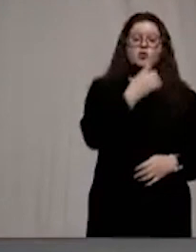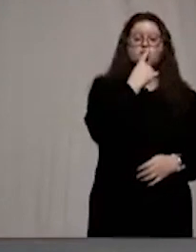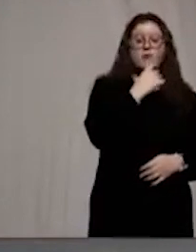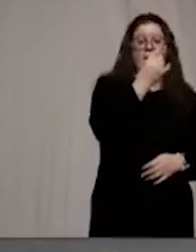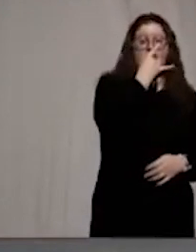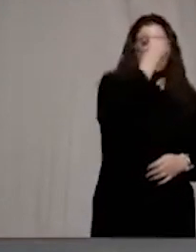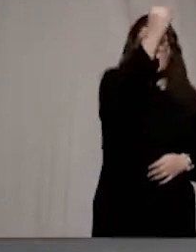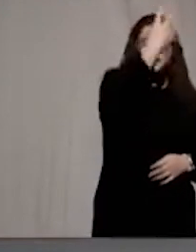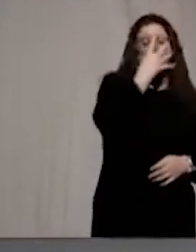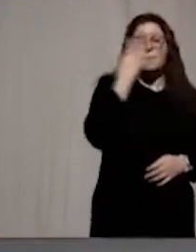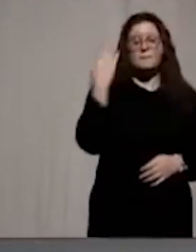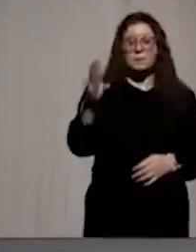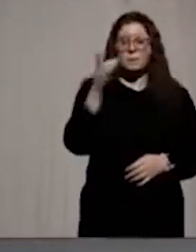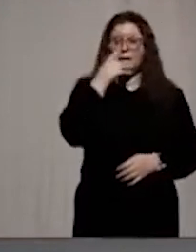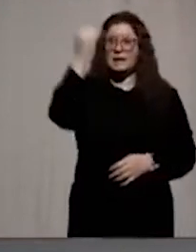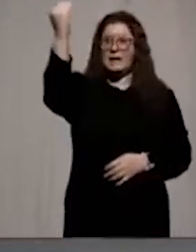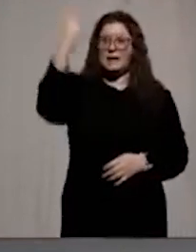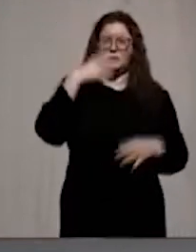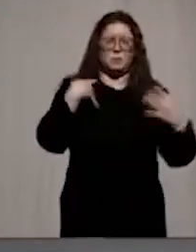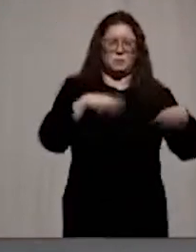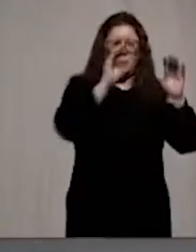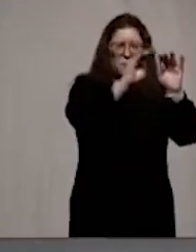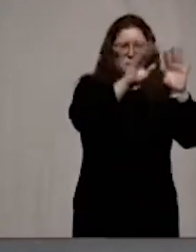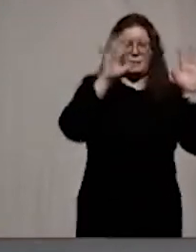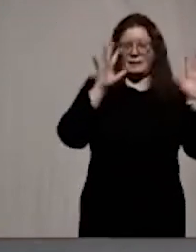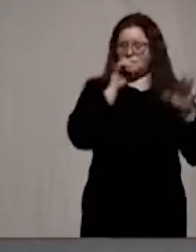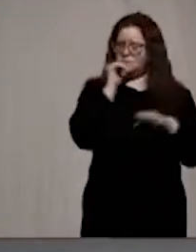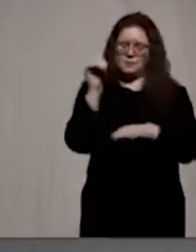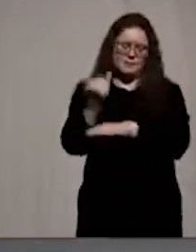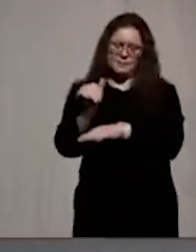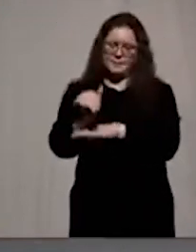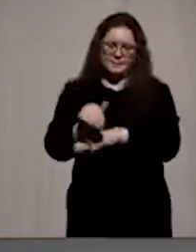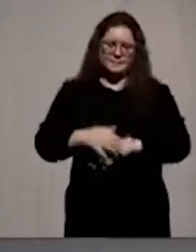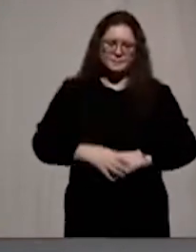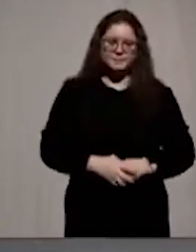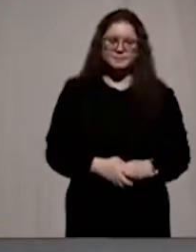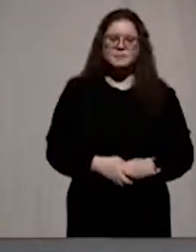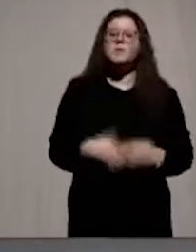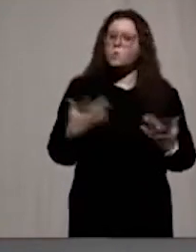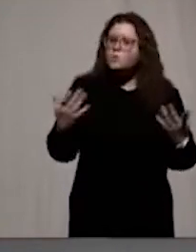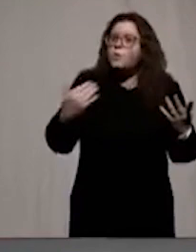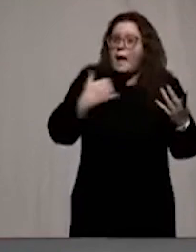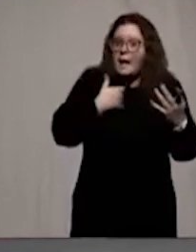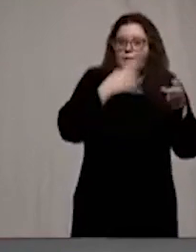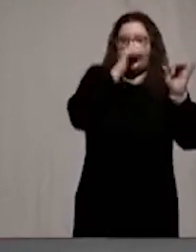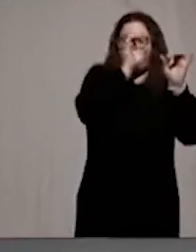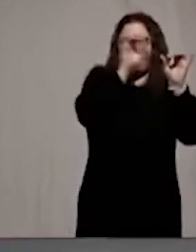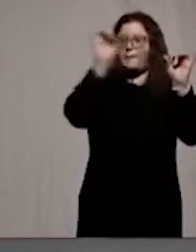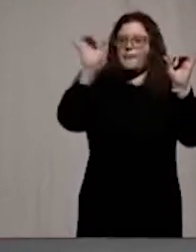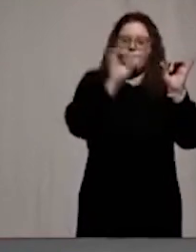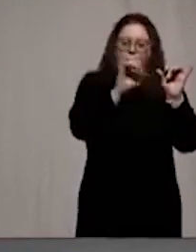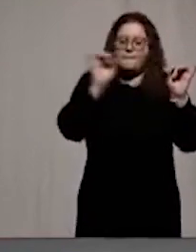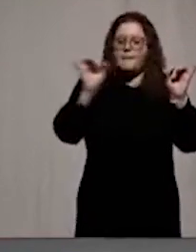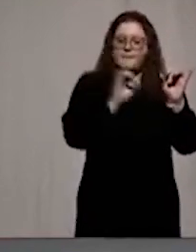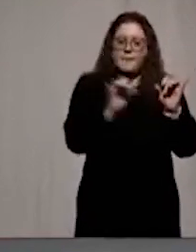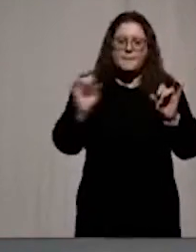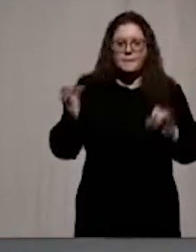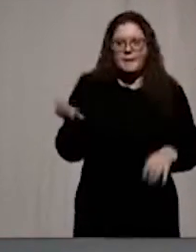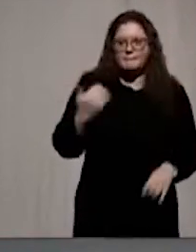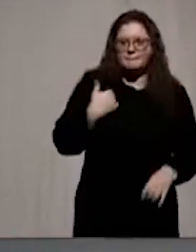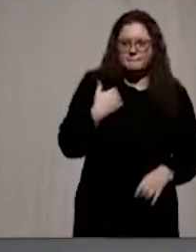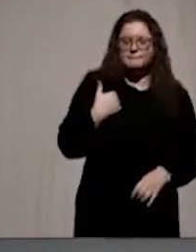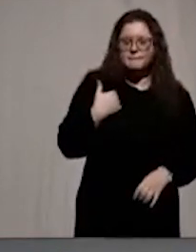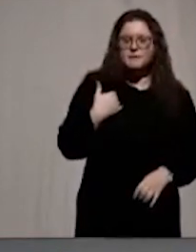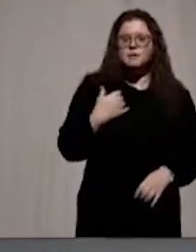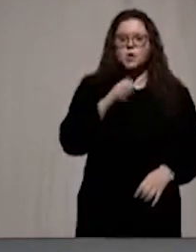night. But see, those, at the same thing, you have a flow, you have a beat. Even it's less so much as